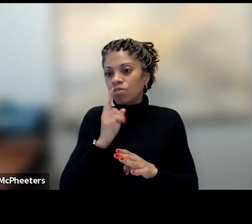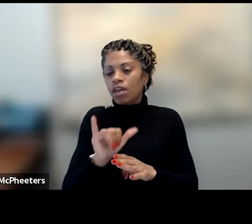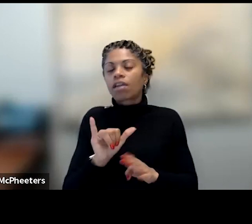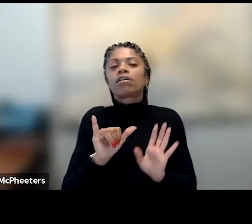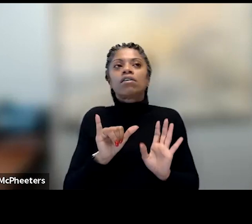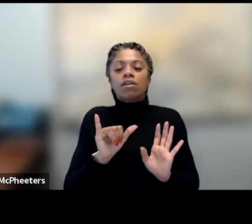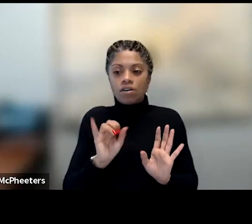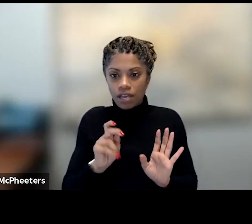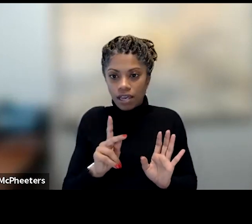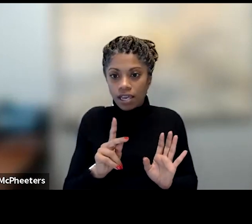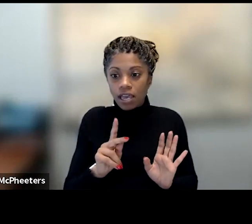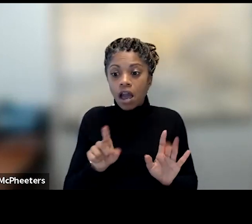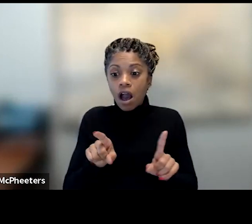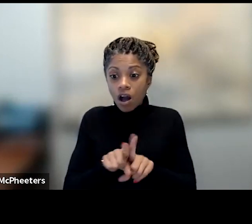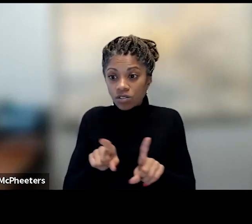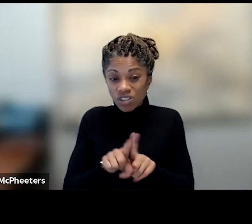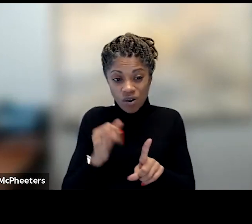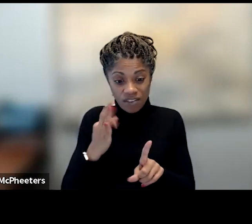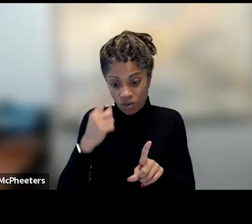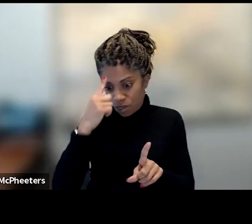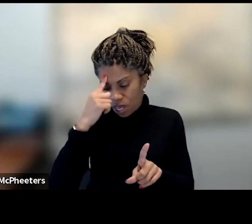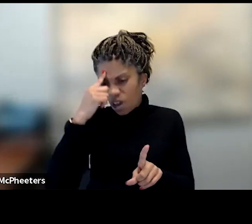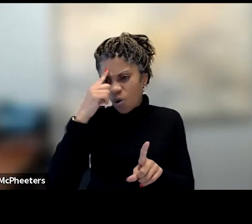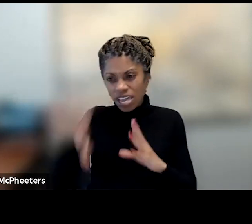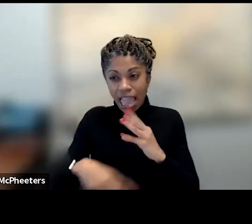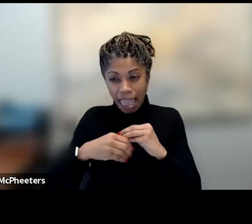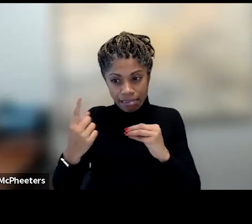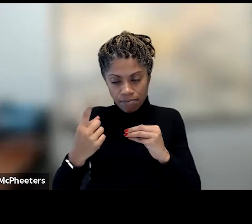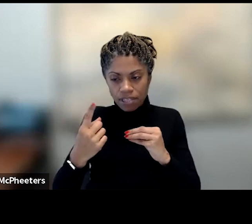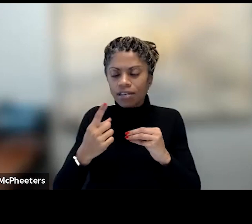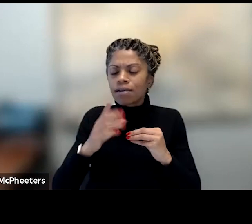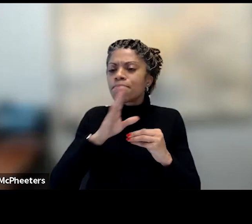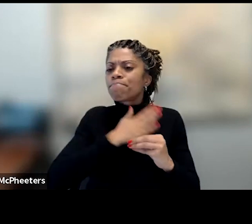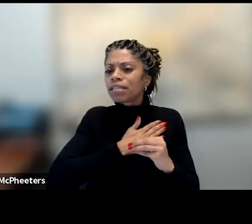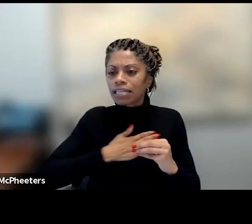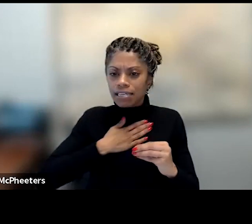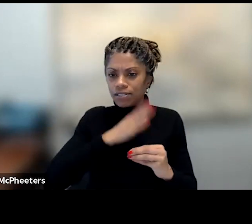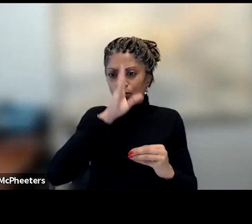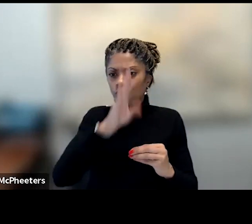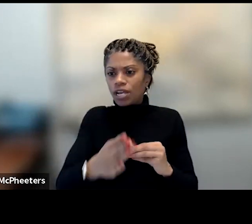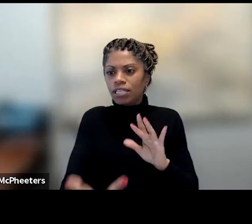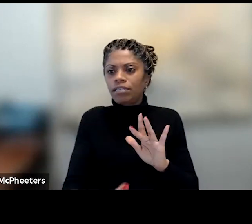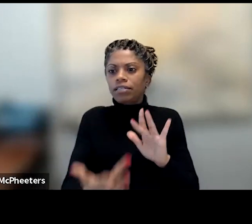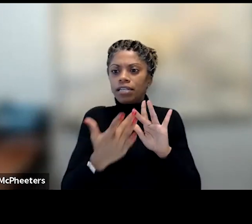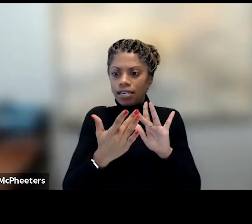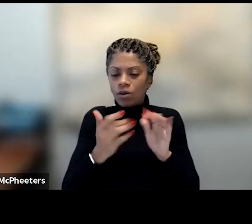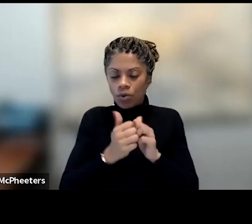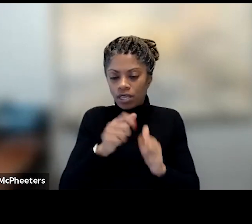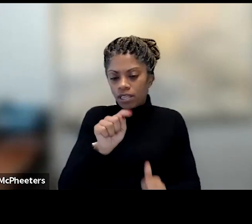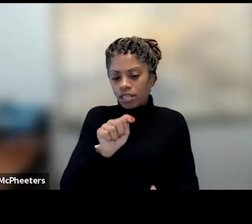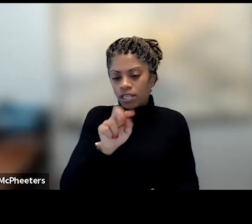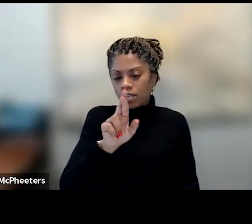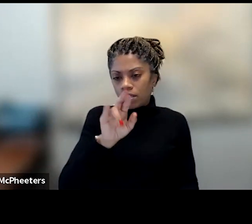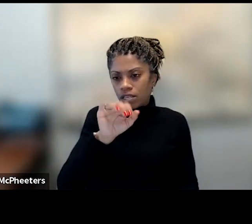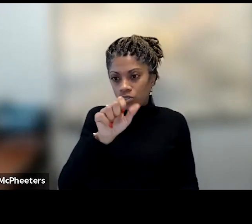feel free to reach out to Tristan. You're always more than welcome to reach out directly to We-Collab. We're always taking feedback, because in order for this to have impact